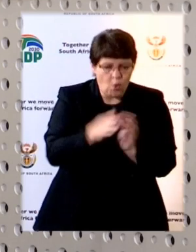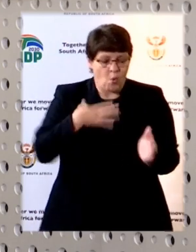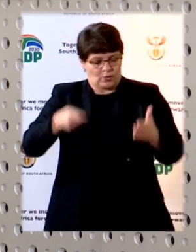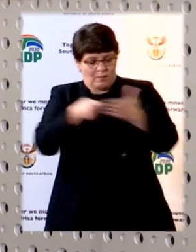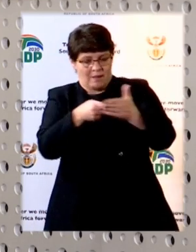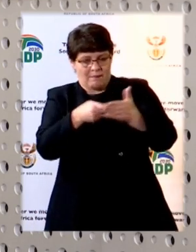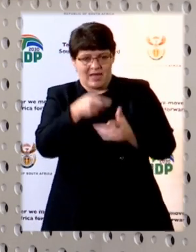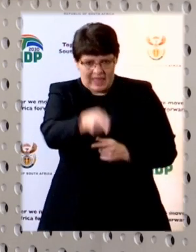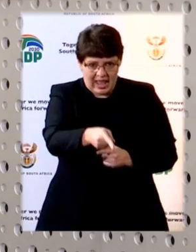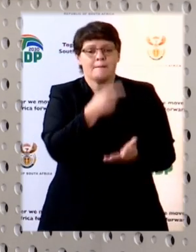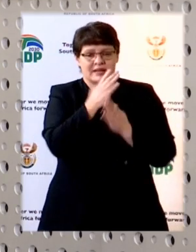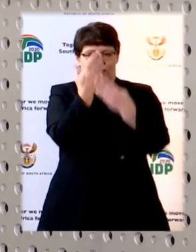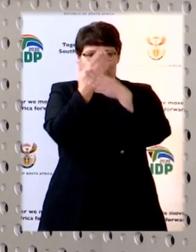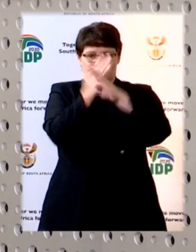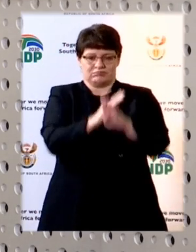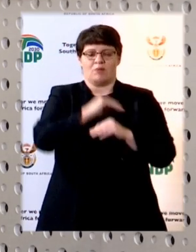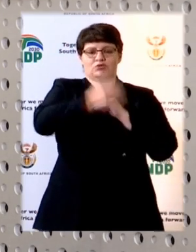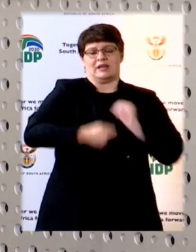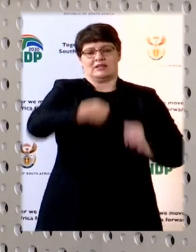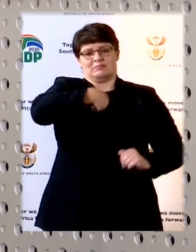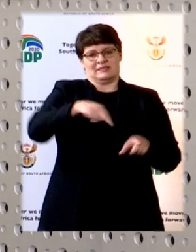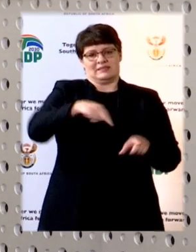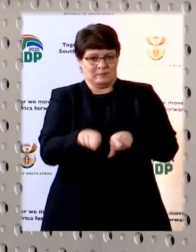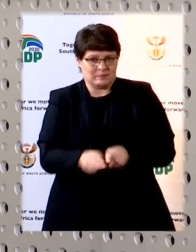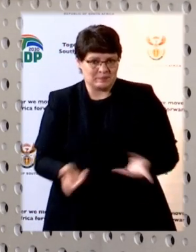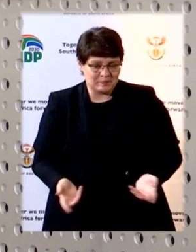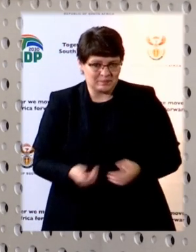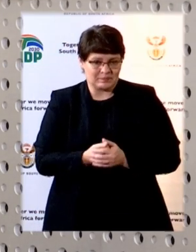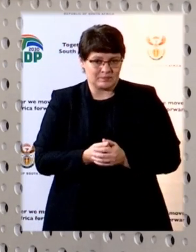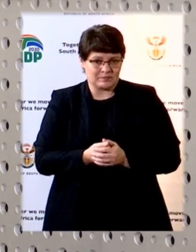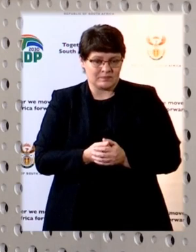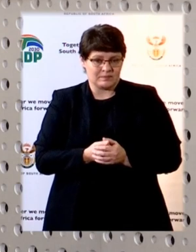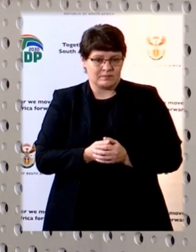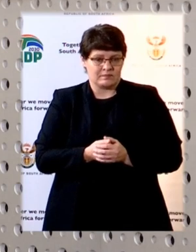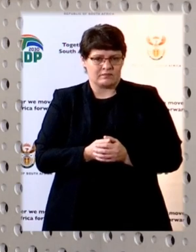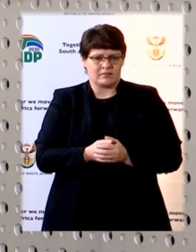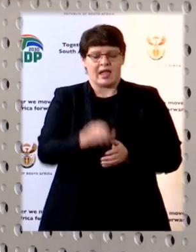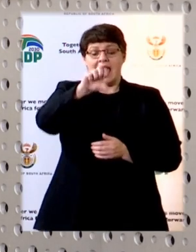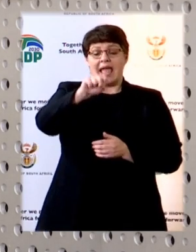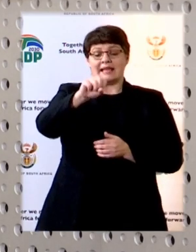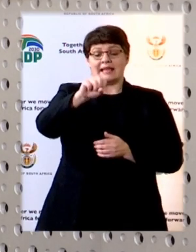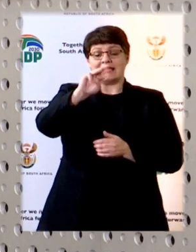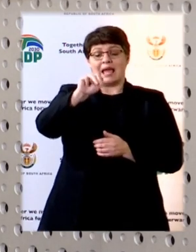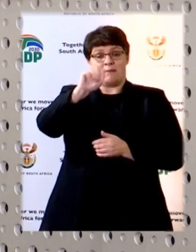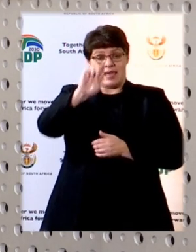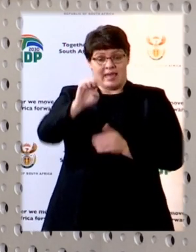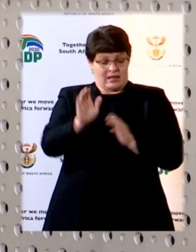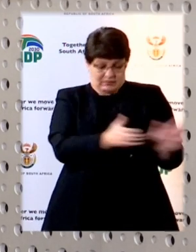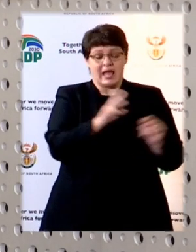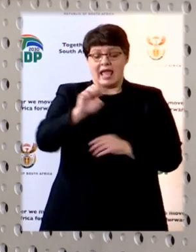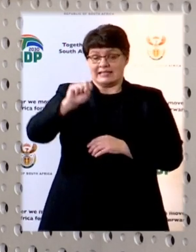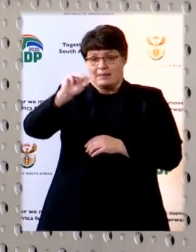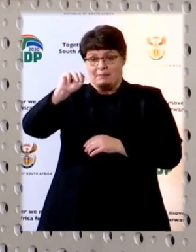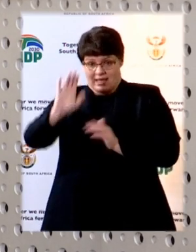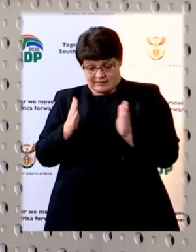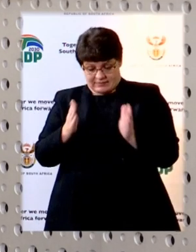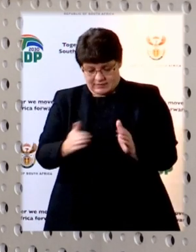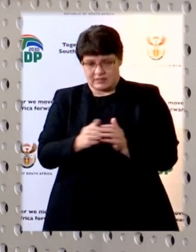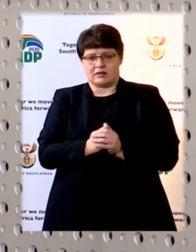likely to be exposed to the activities. Under small business development, since